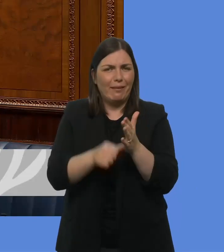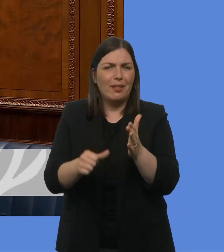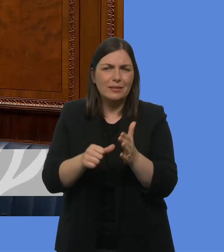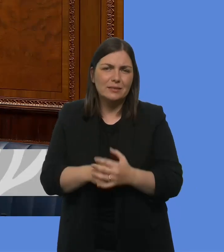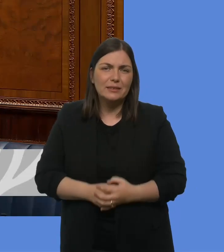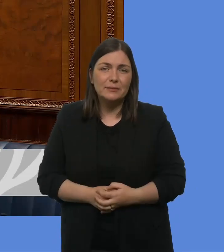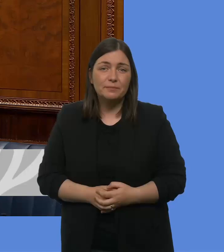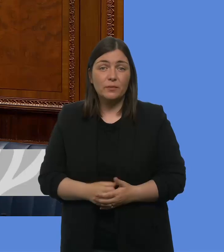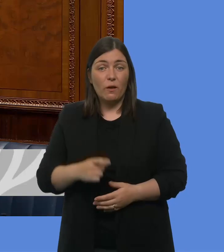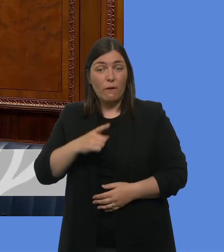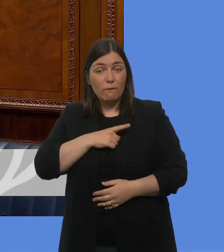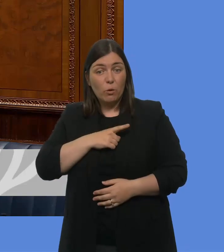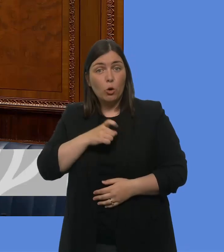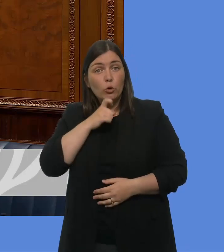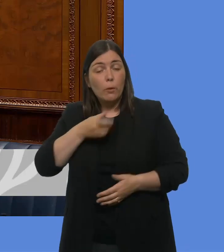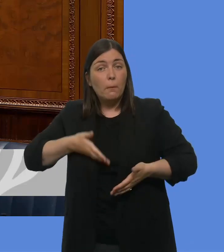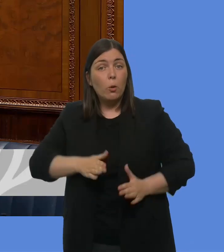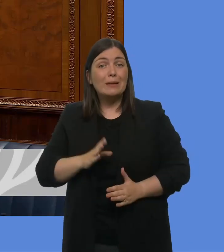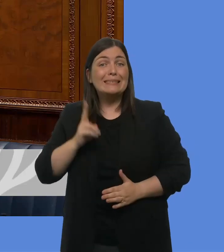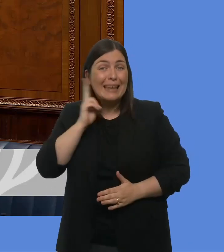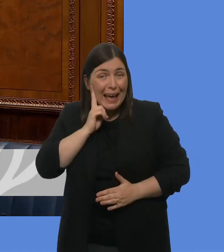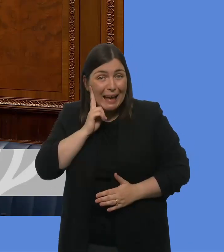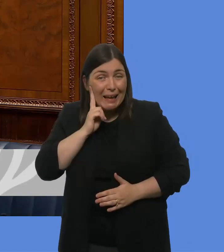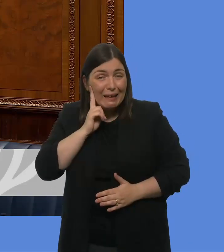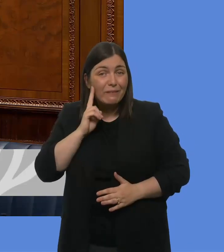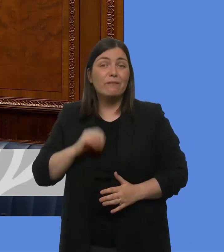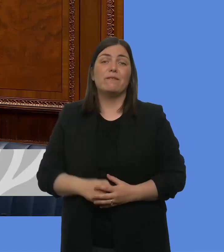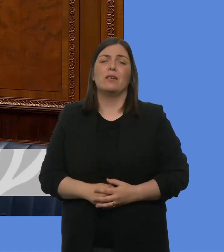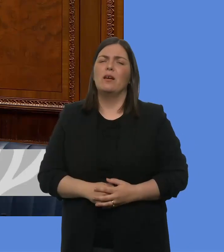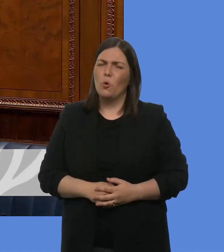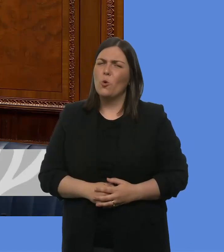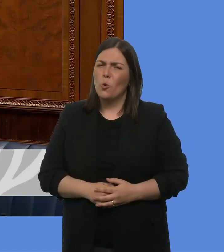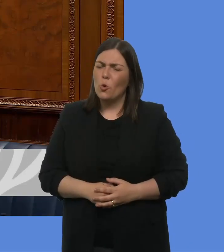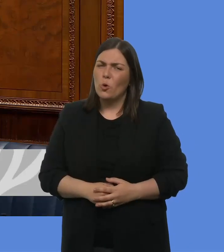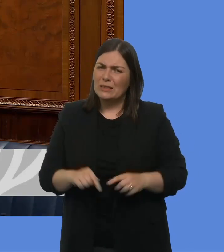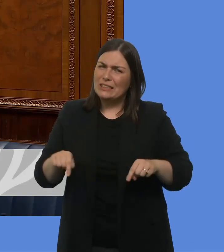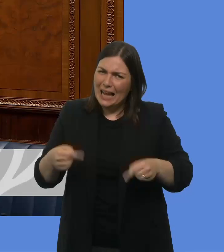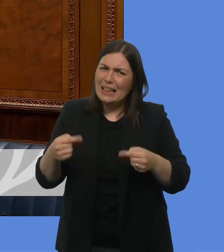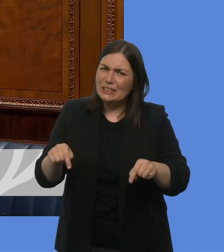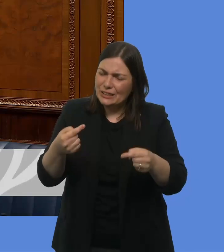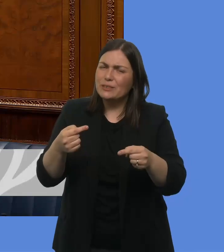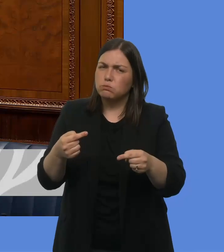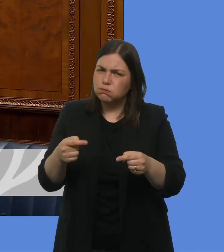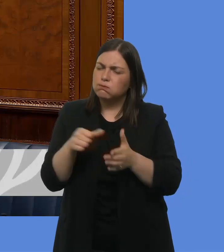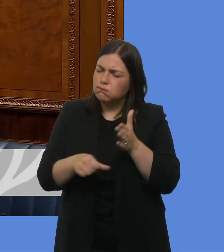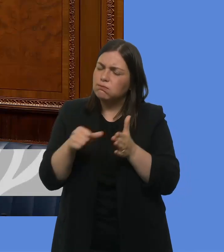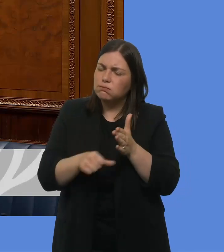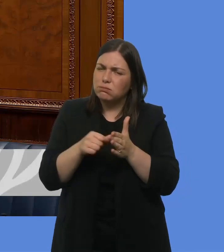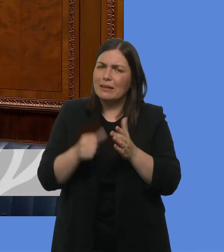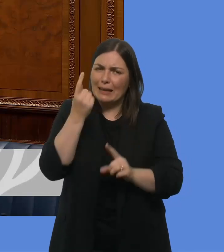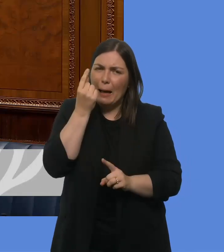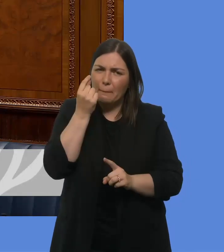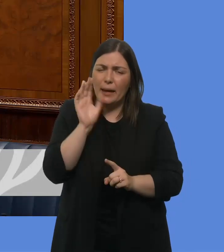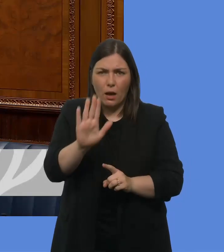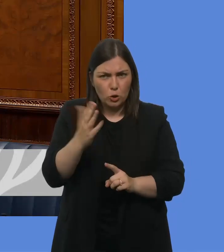deaf or hearing impaired, these challenges are considerably greater, whilst the importance of school is